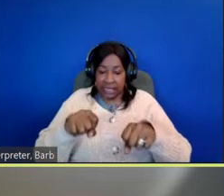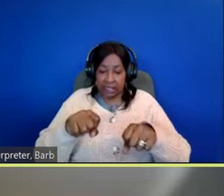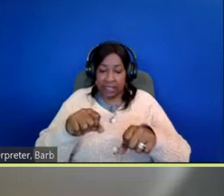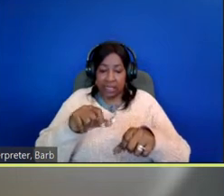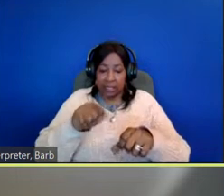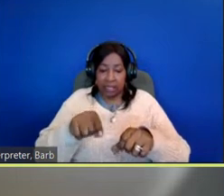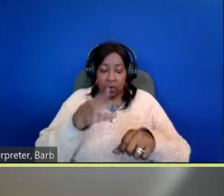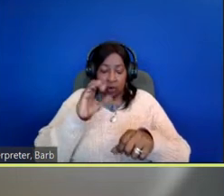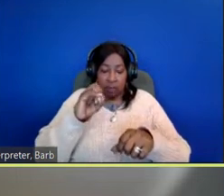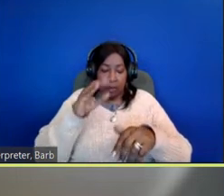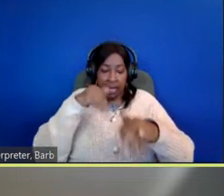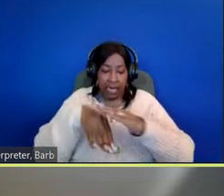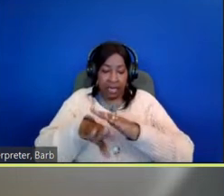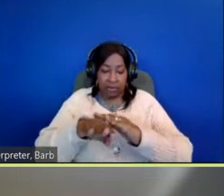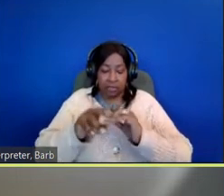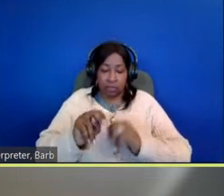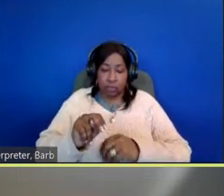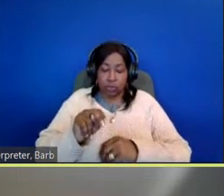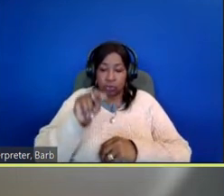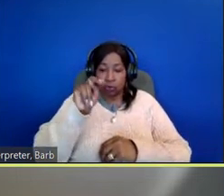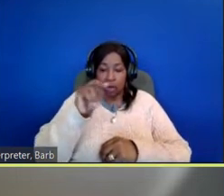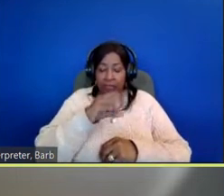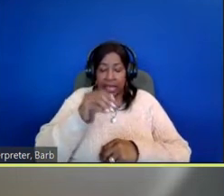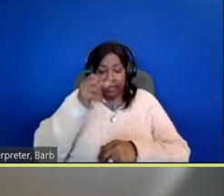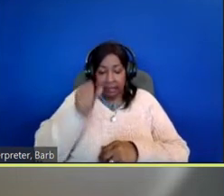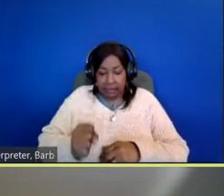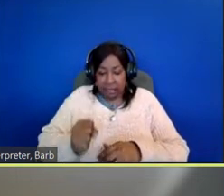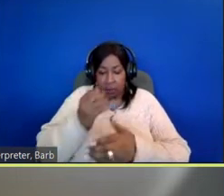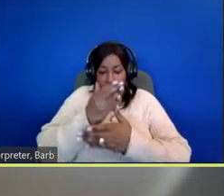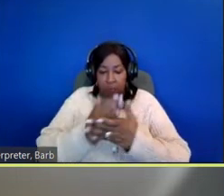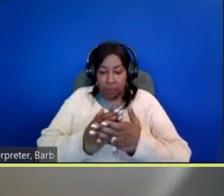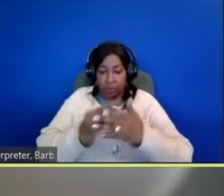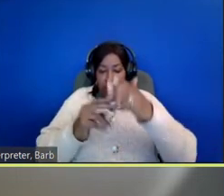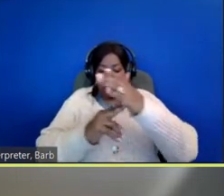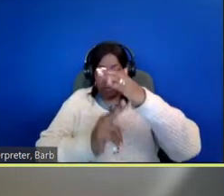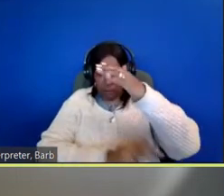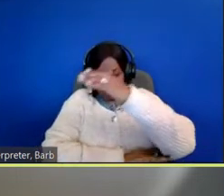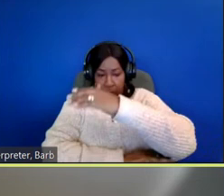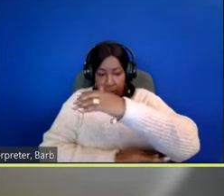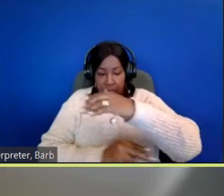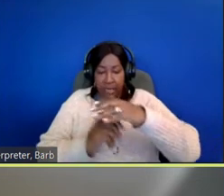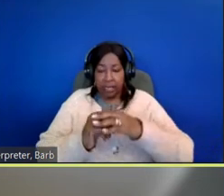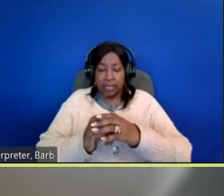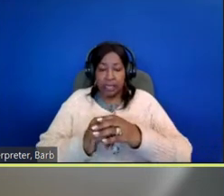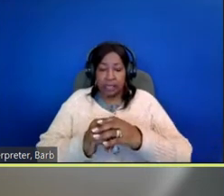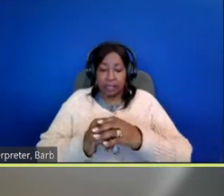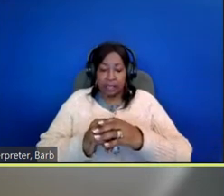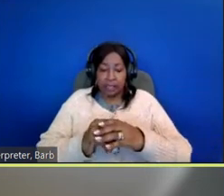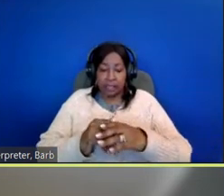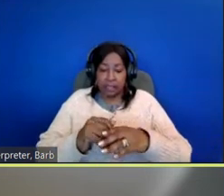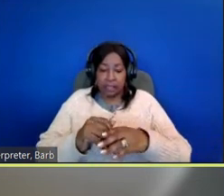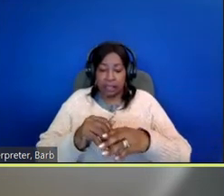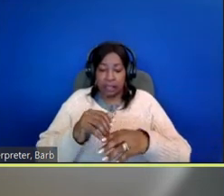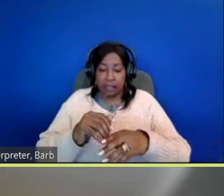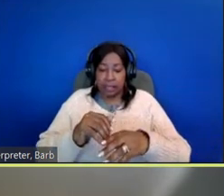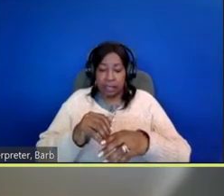both on the north and south portions of the bridge at time of project